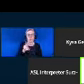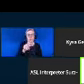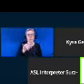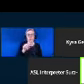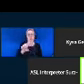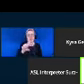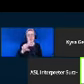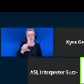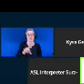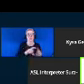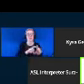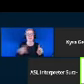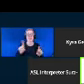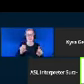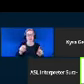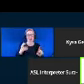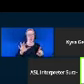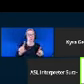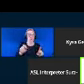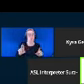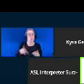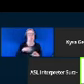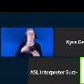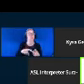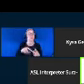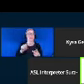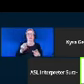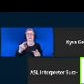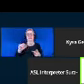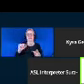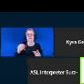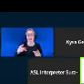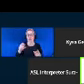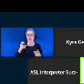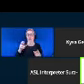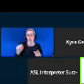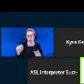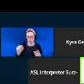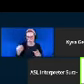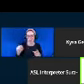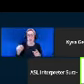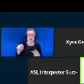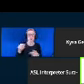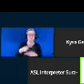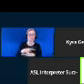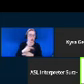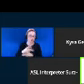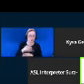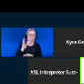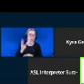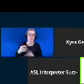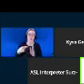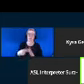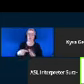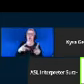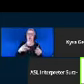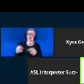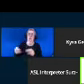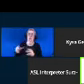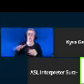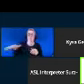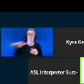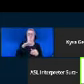our snapshot product that shares information on a regular basis about disaster response and recovery operations across the country.